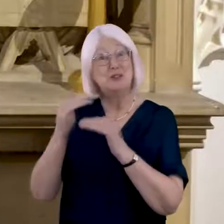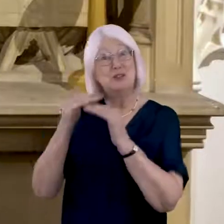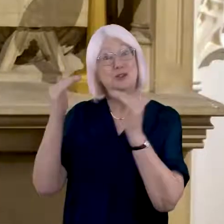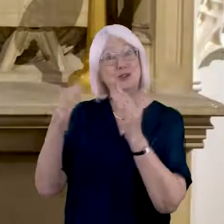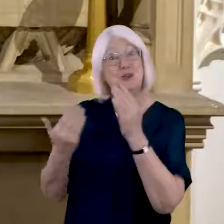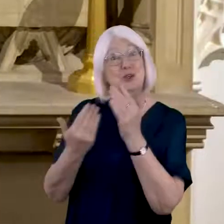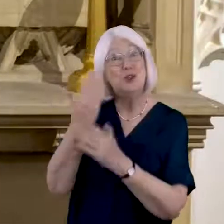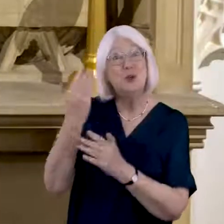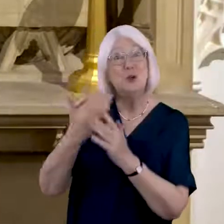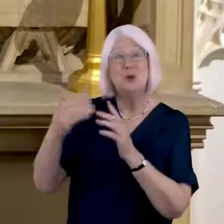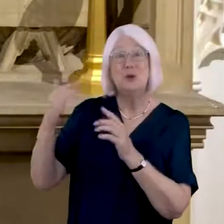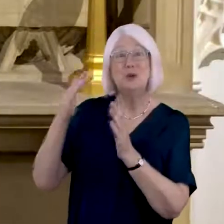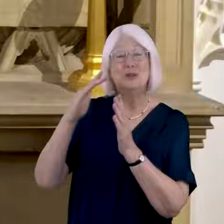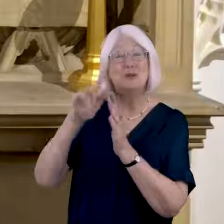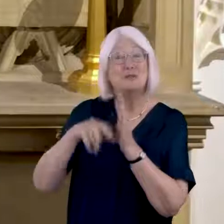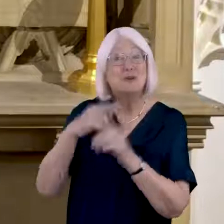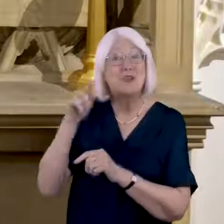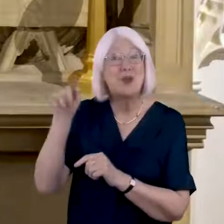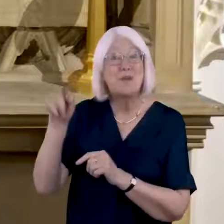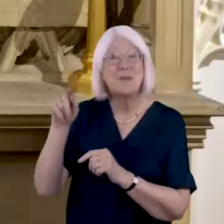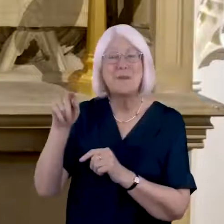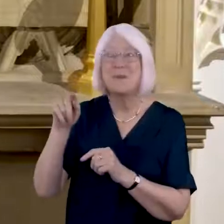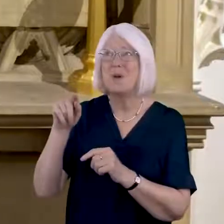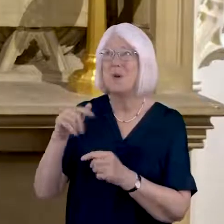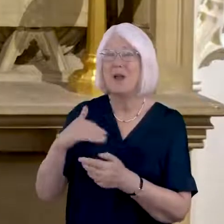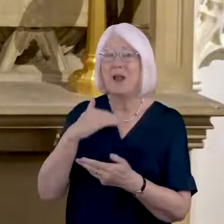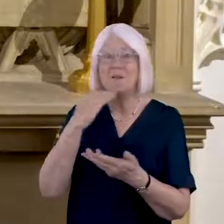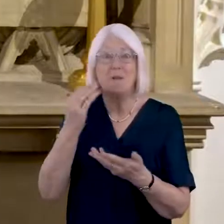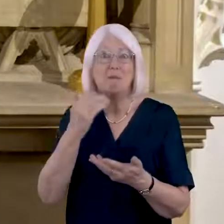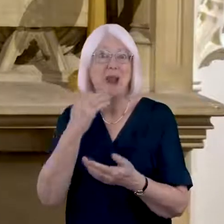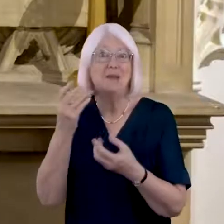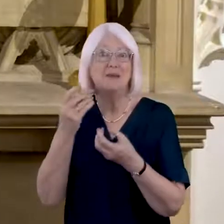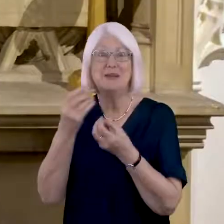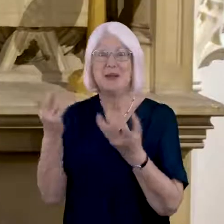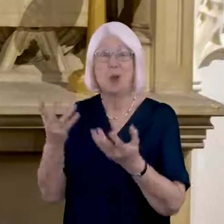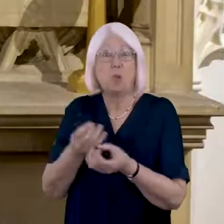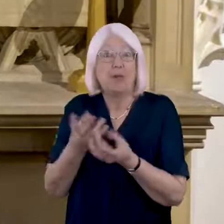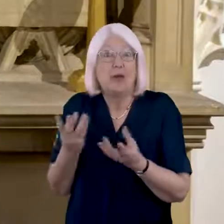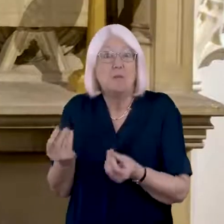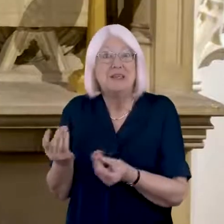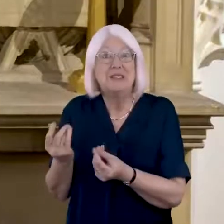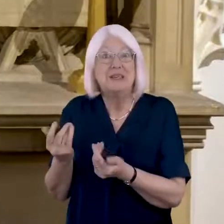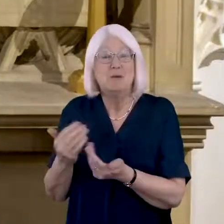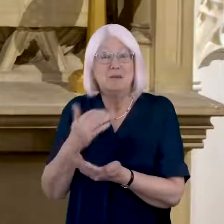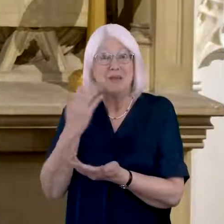also offends our understandable assumptions about how things are supposed to work.